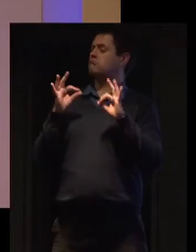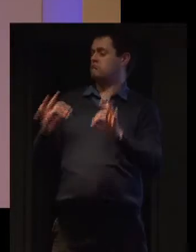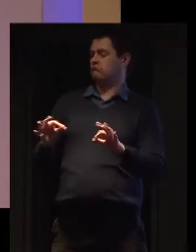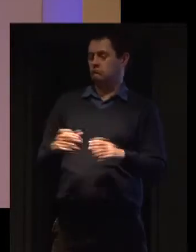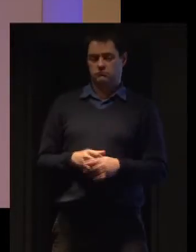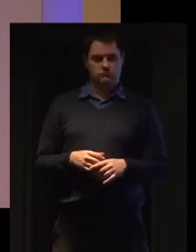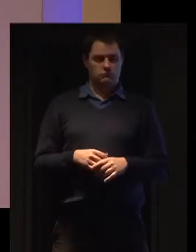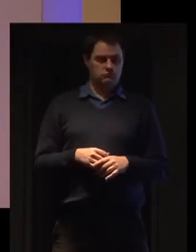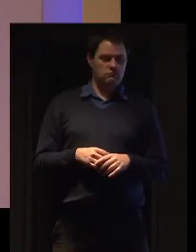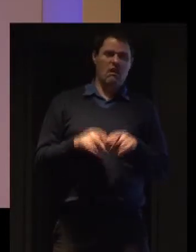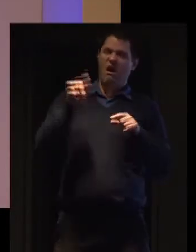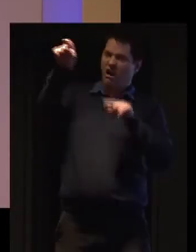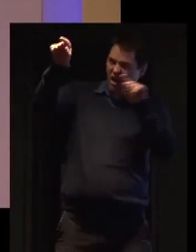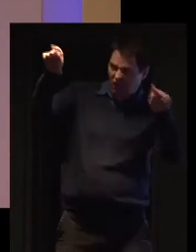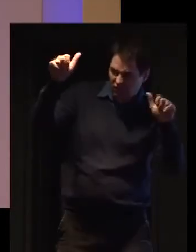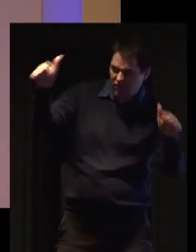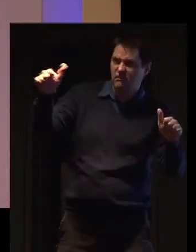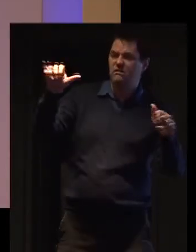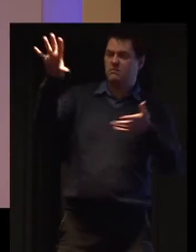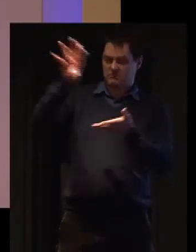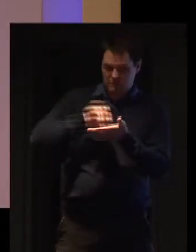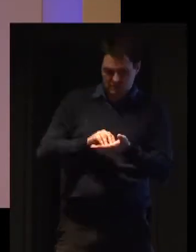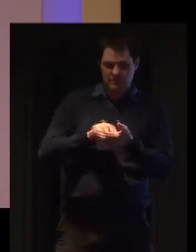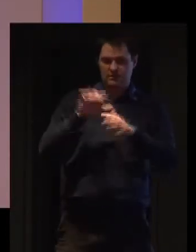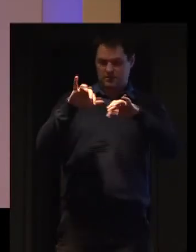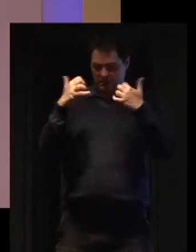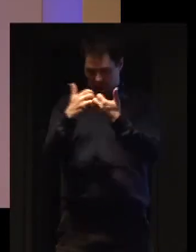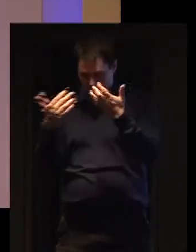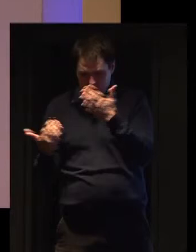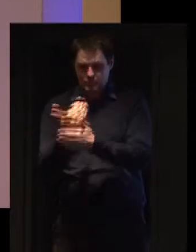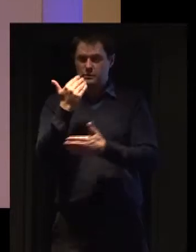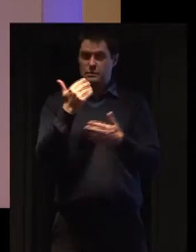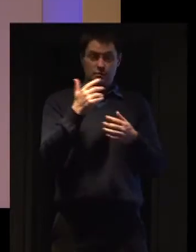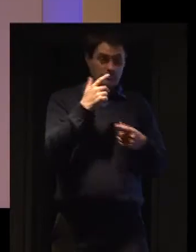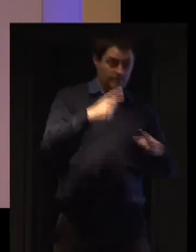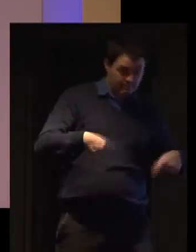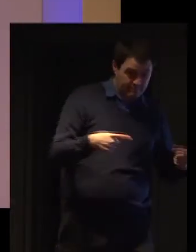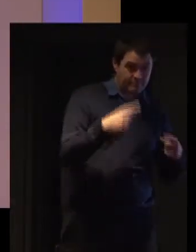good practice and also the pan-disability approach to make sure everybody is catered for.